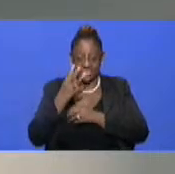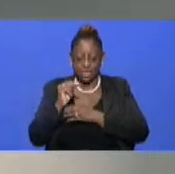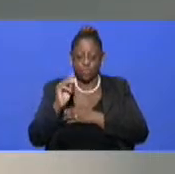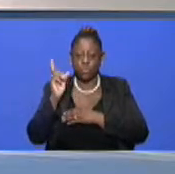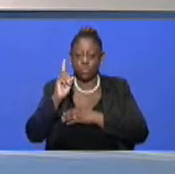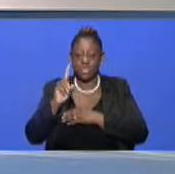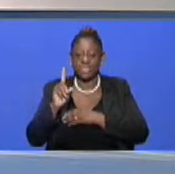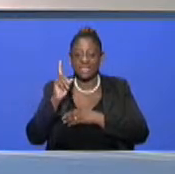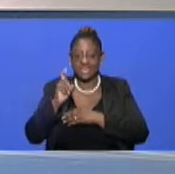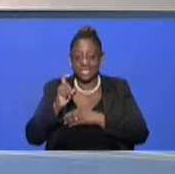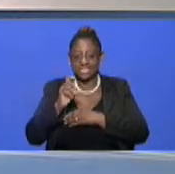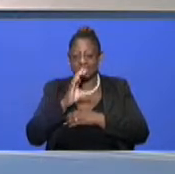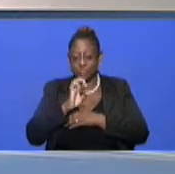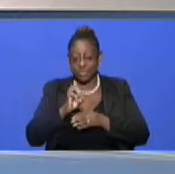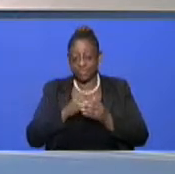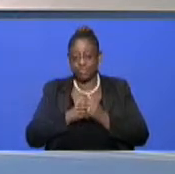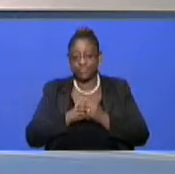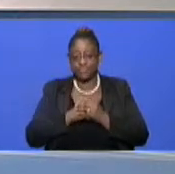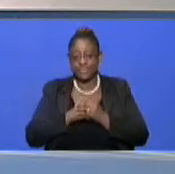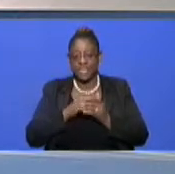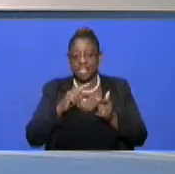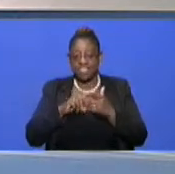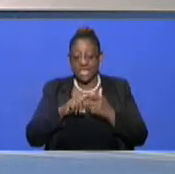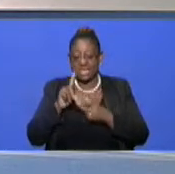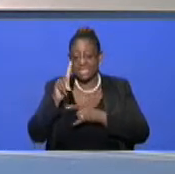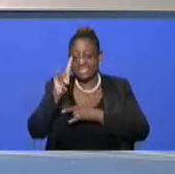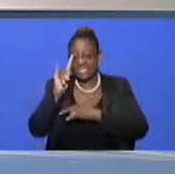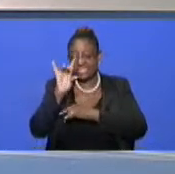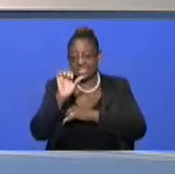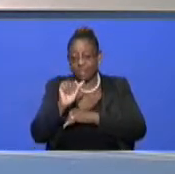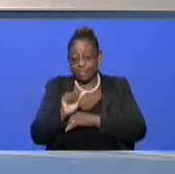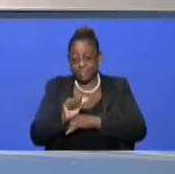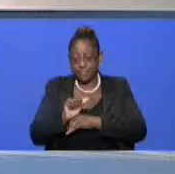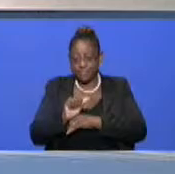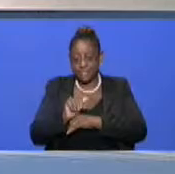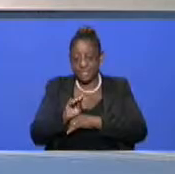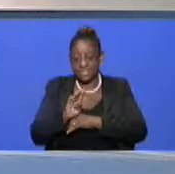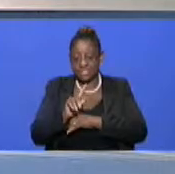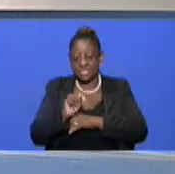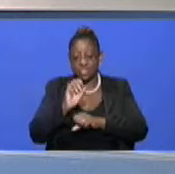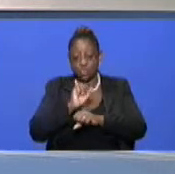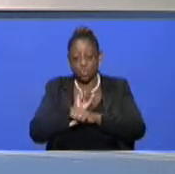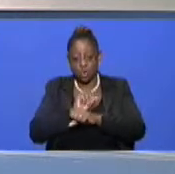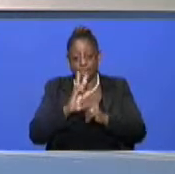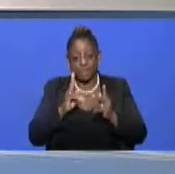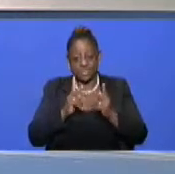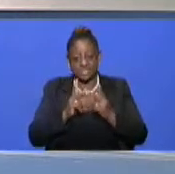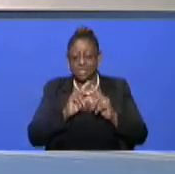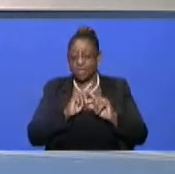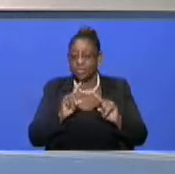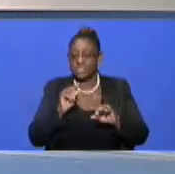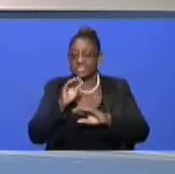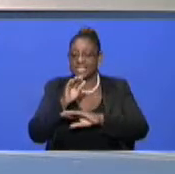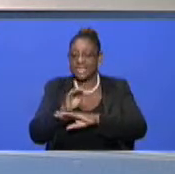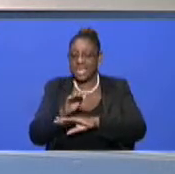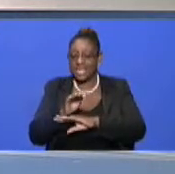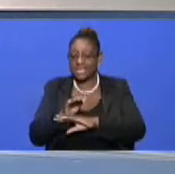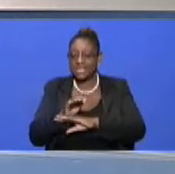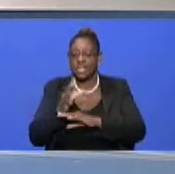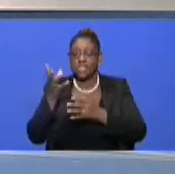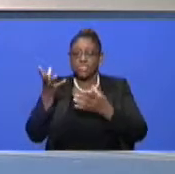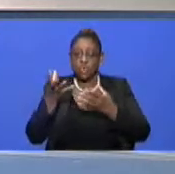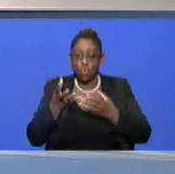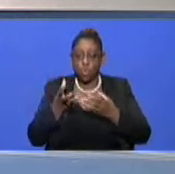careers. Well, disability advocates applaud representation in the workplace, but tonight they are pushing for